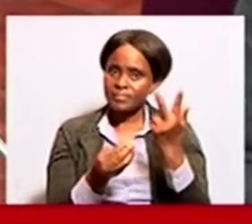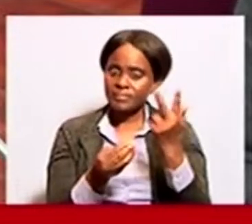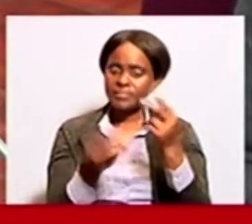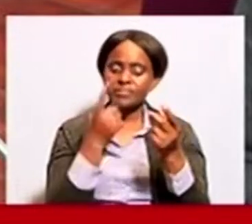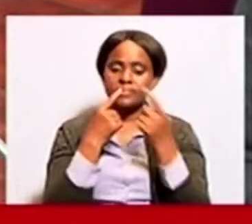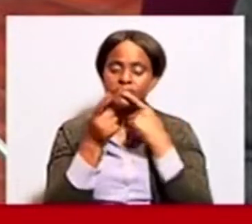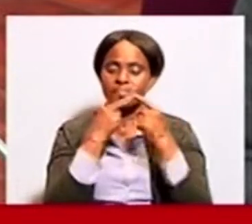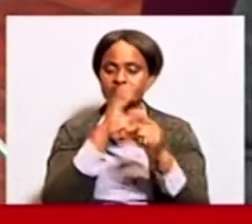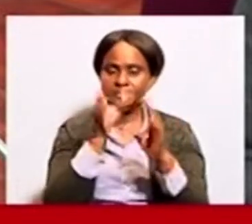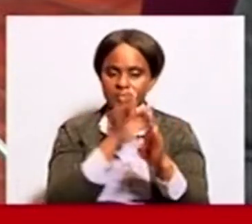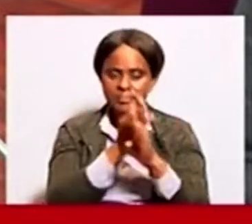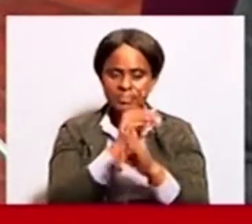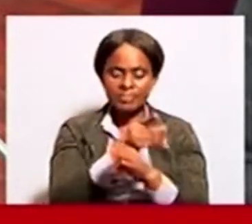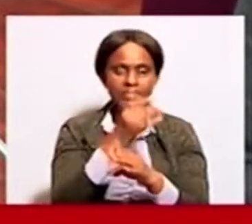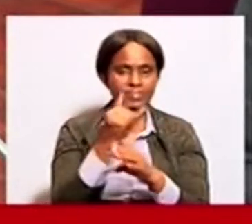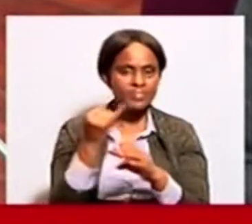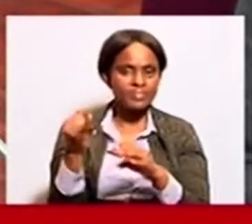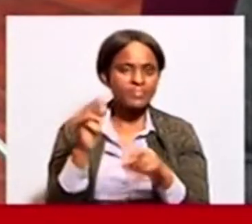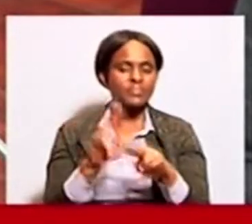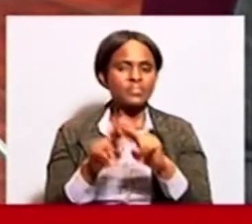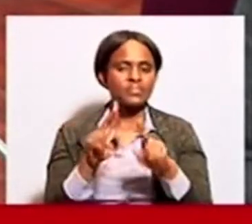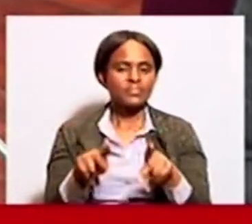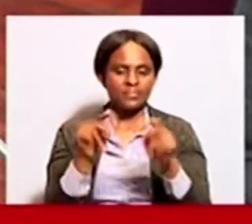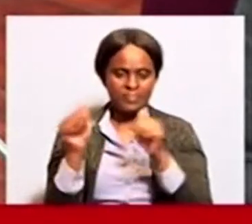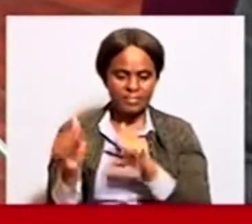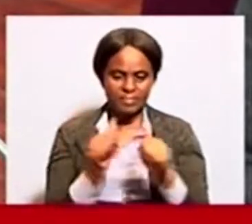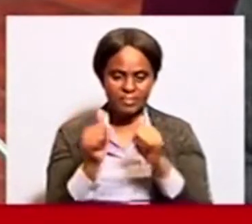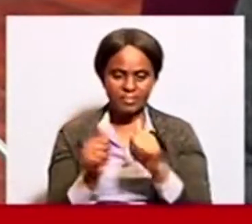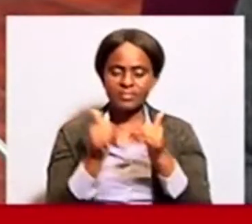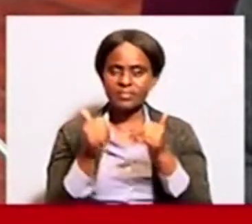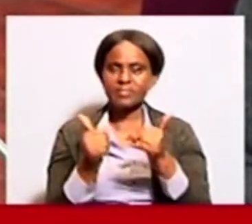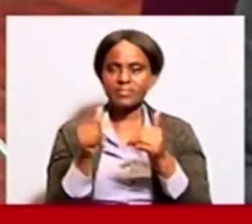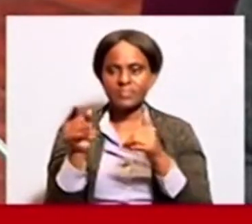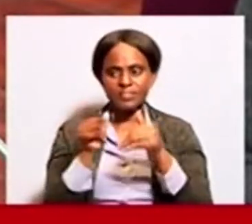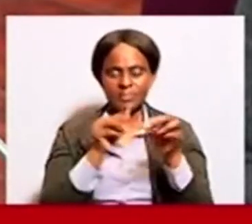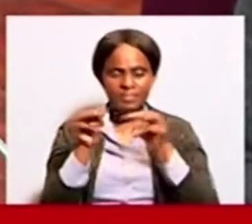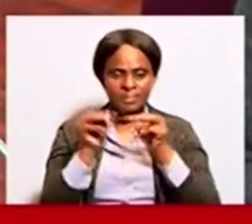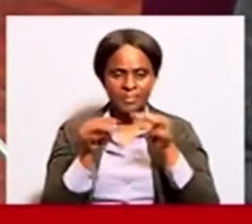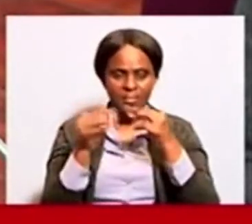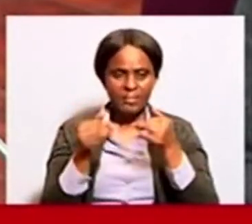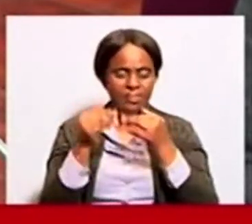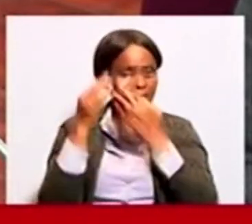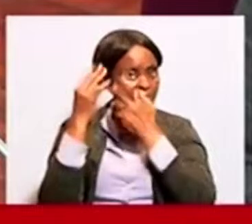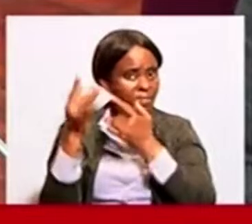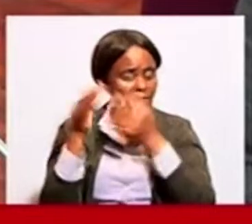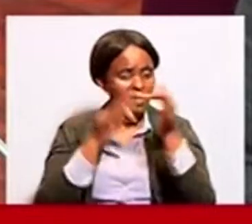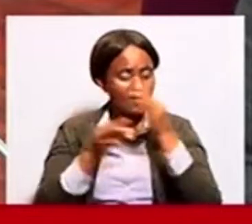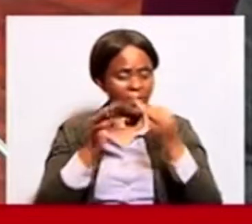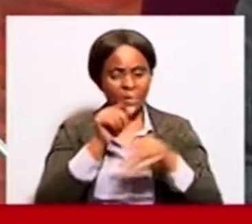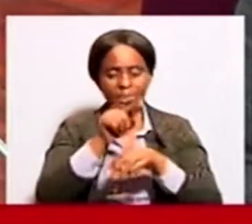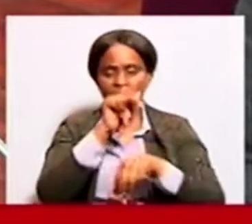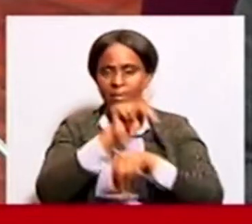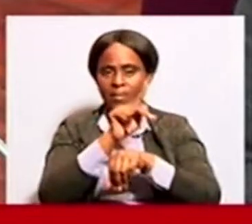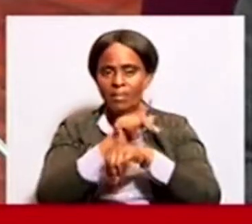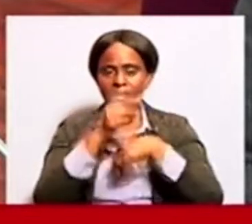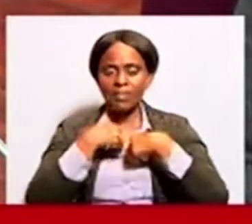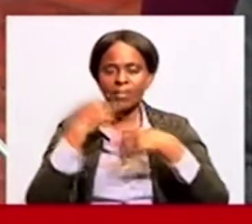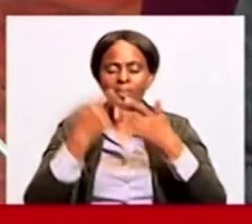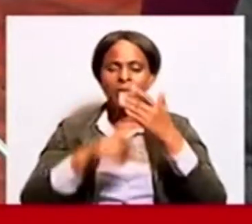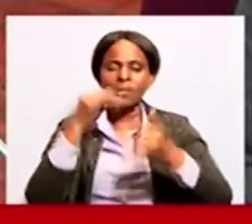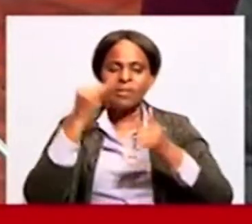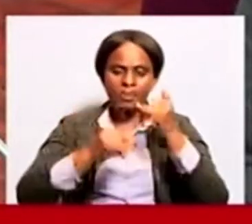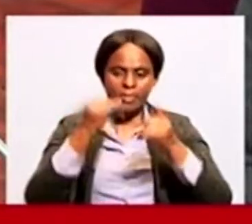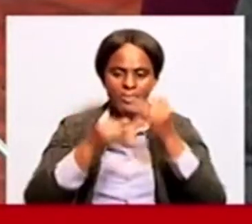3 speaks to this issue, Chair. Action taken. management wishes to state that the project has since been